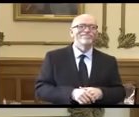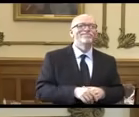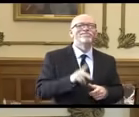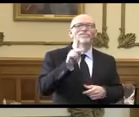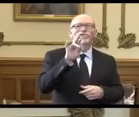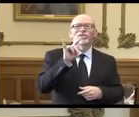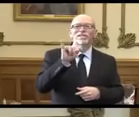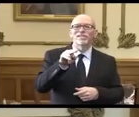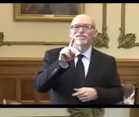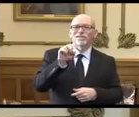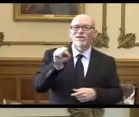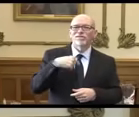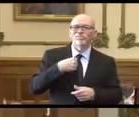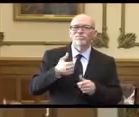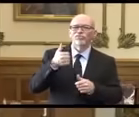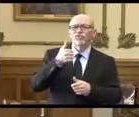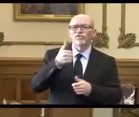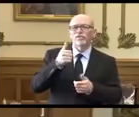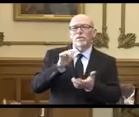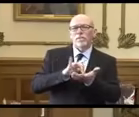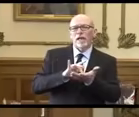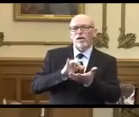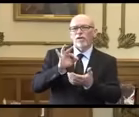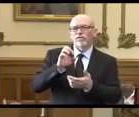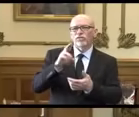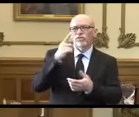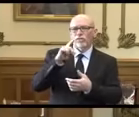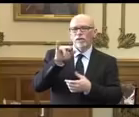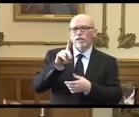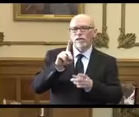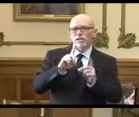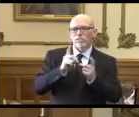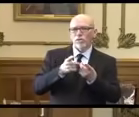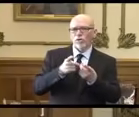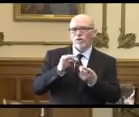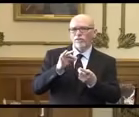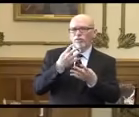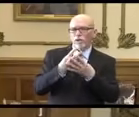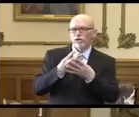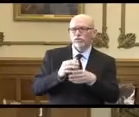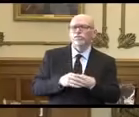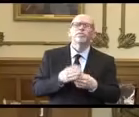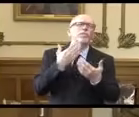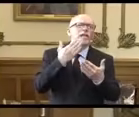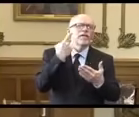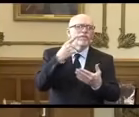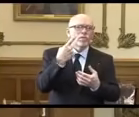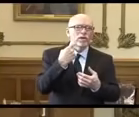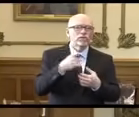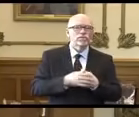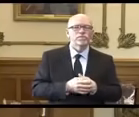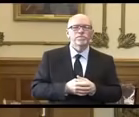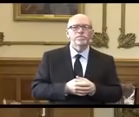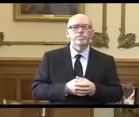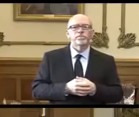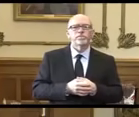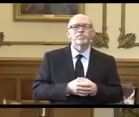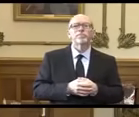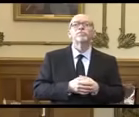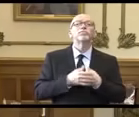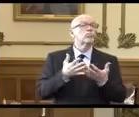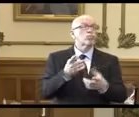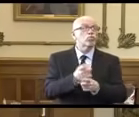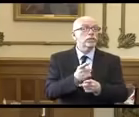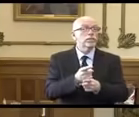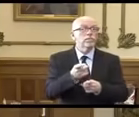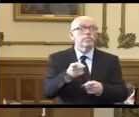Kristen Doss, Chief Medical Officer for Indiana Department of Correction, and thank you for the question, Justin. So you're right,